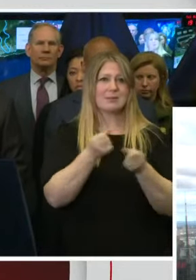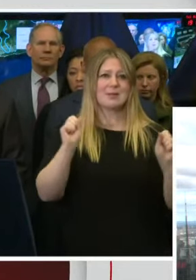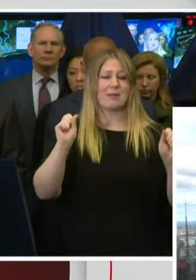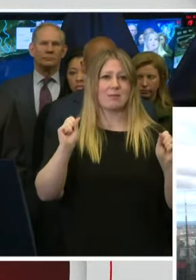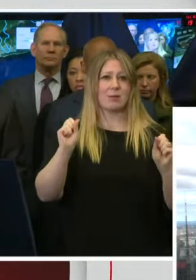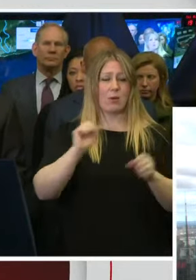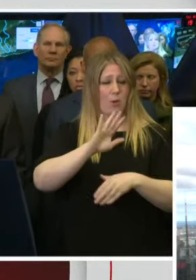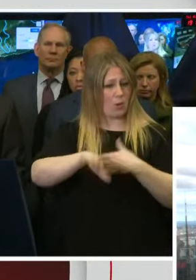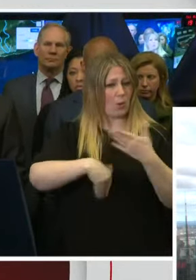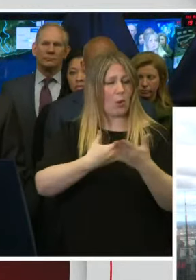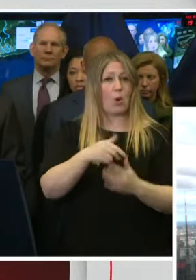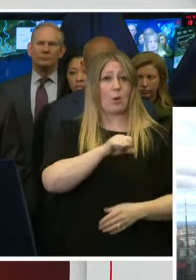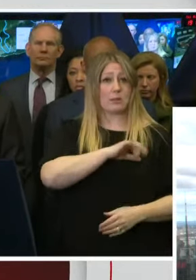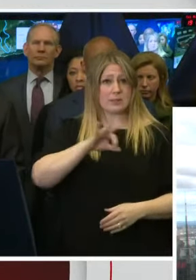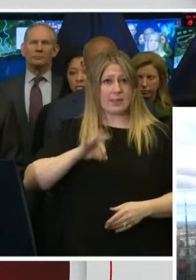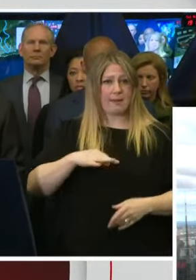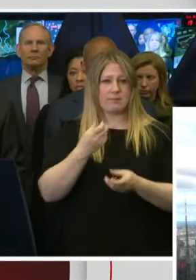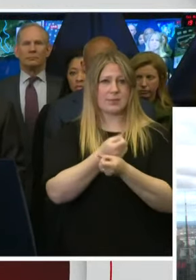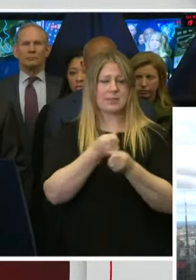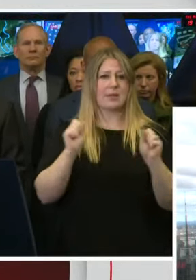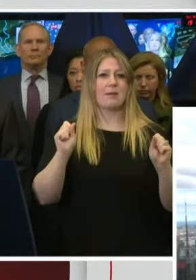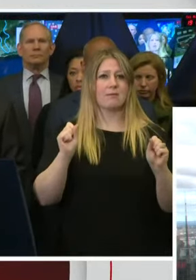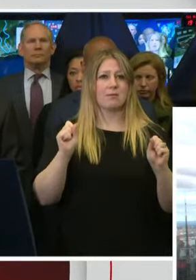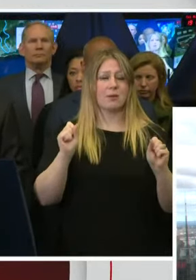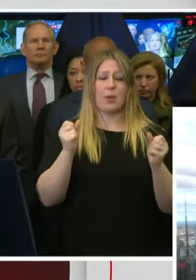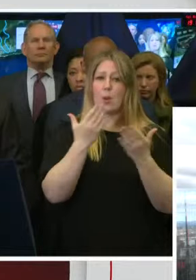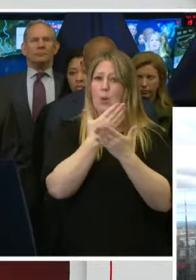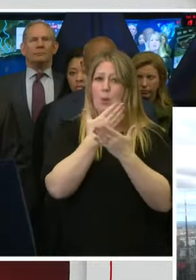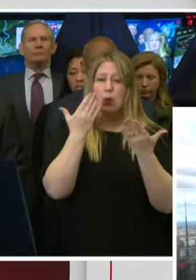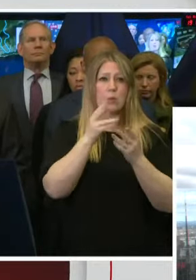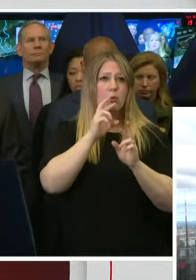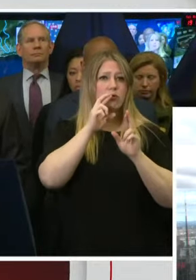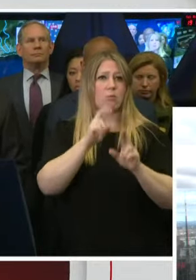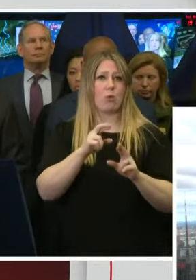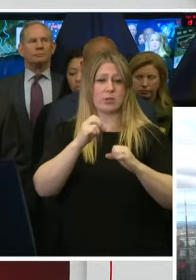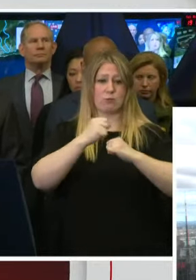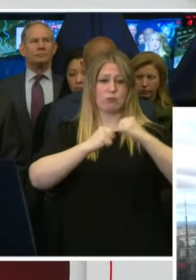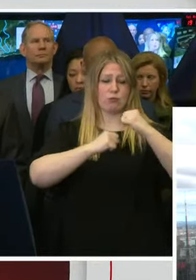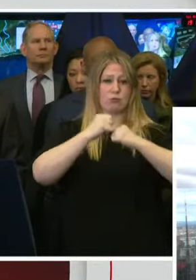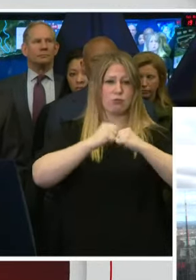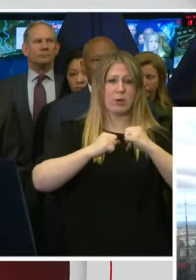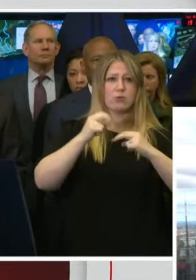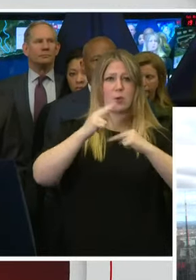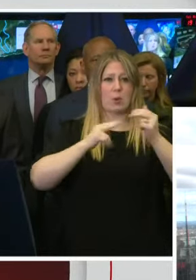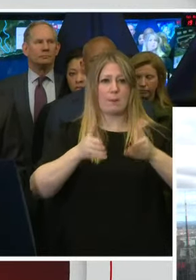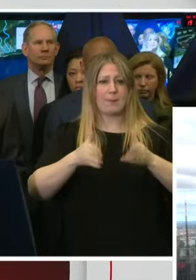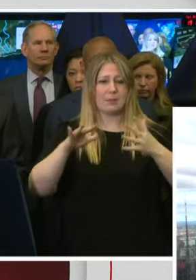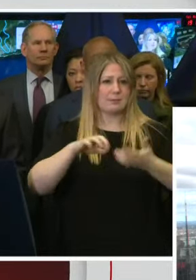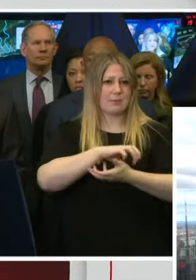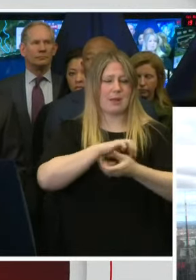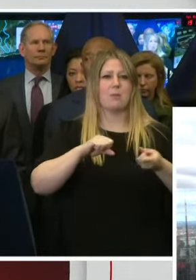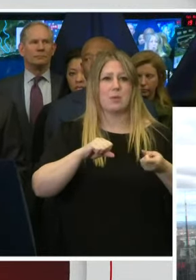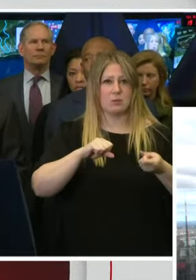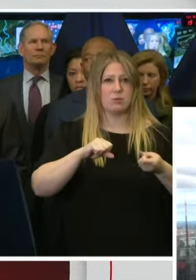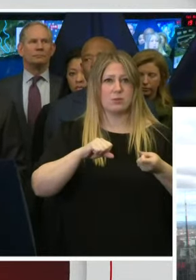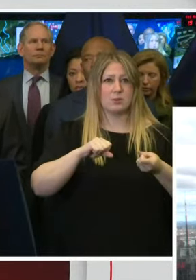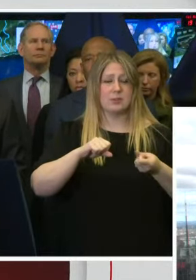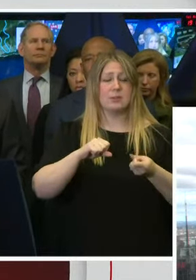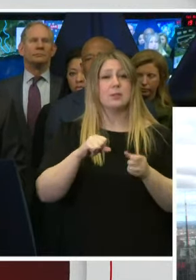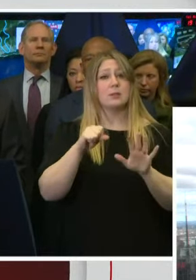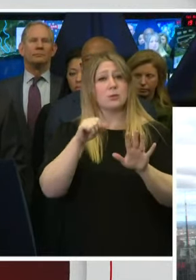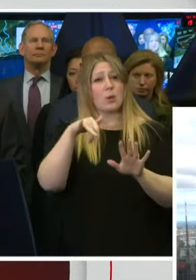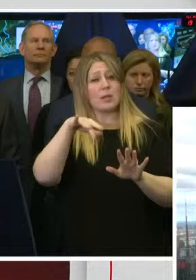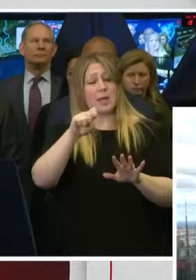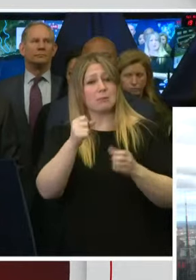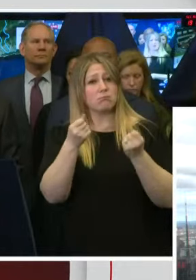are safe. We have no reports of any structural damage to any of our school facilities, while many schools in fact felt